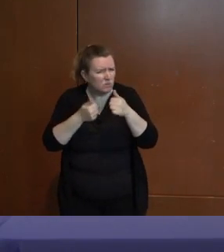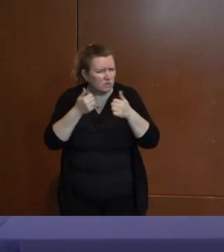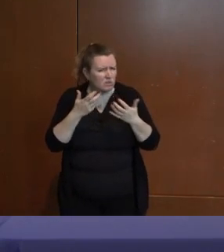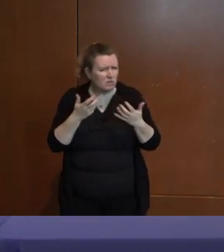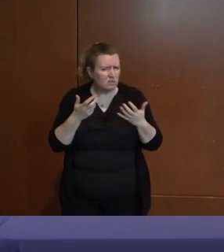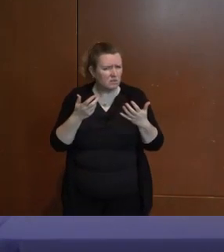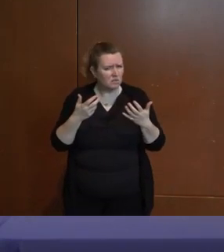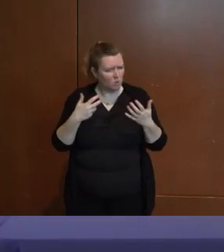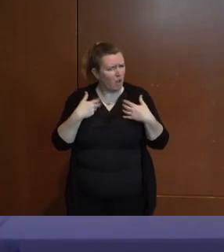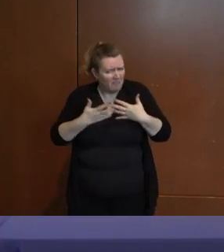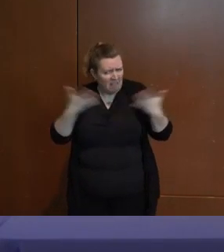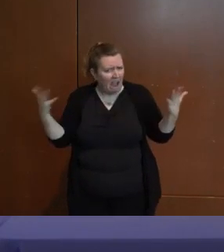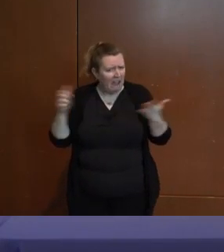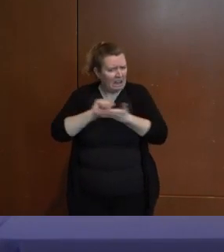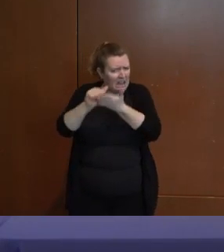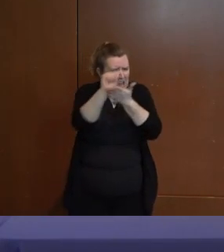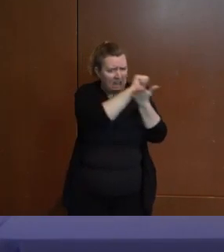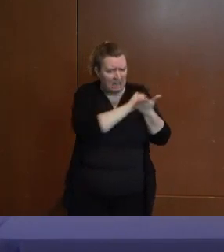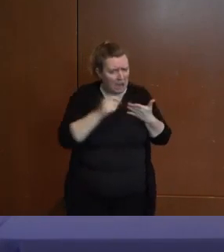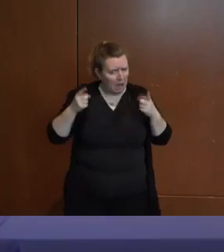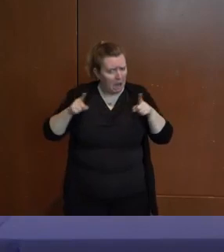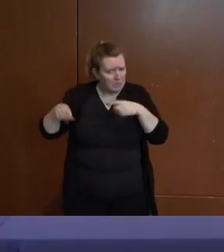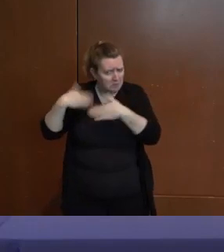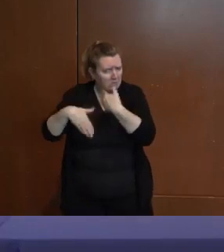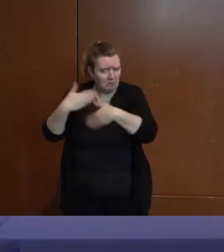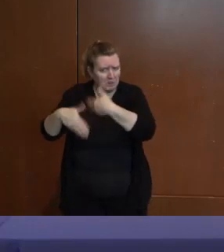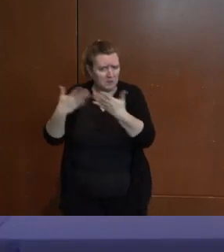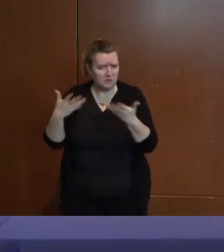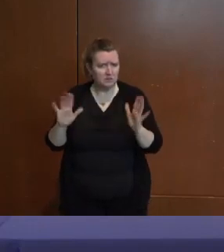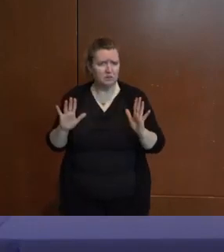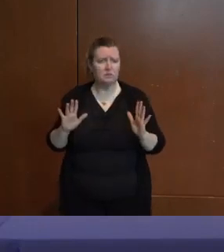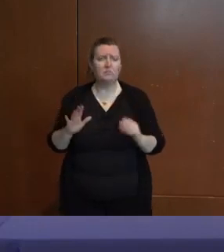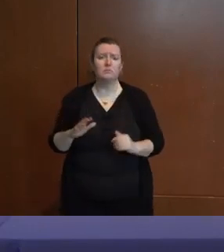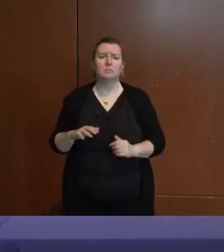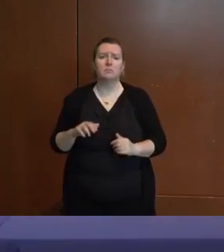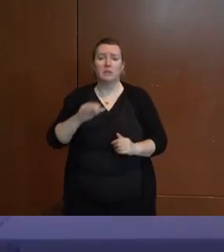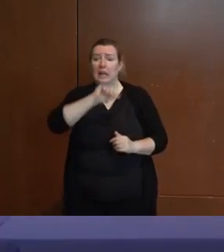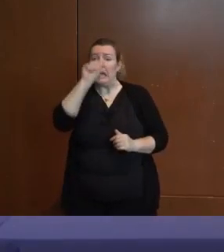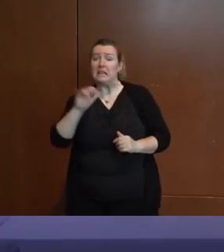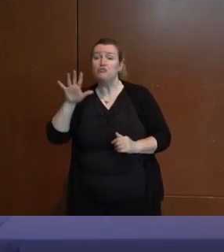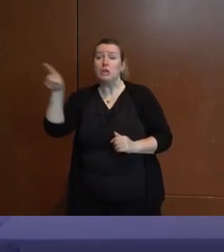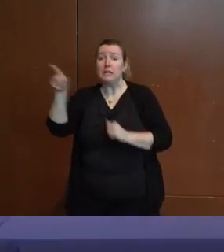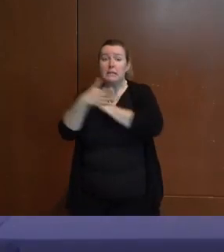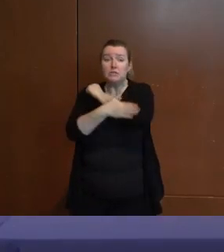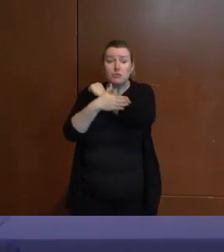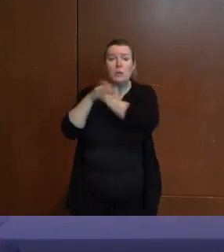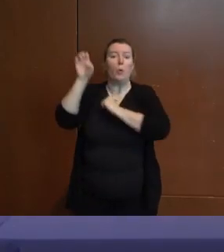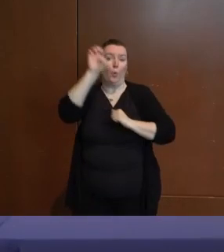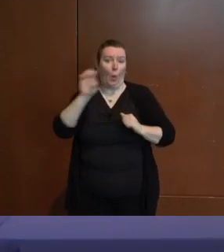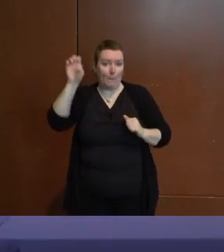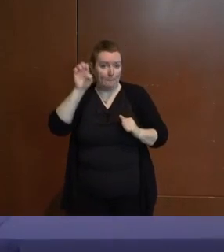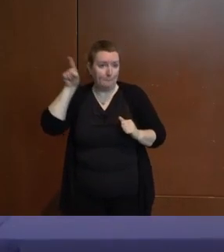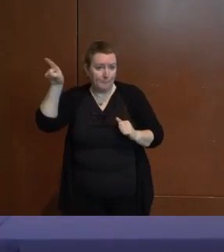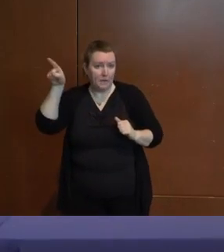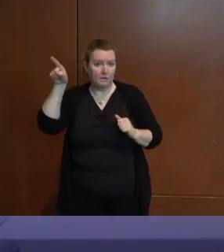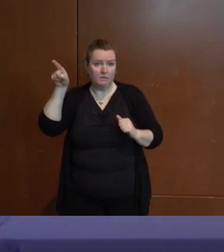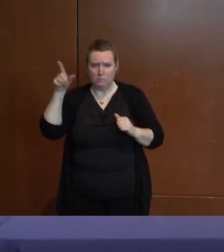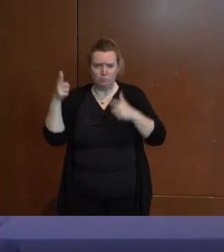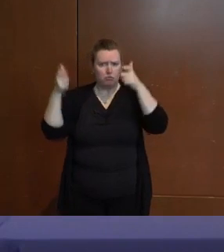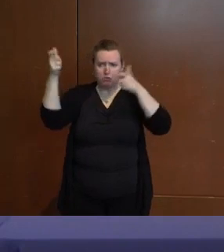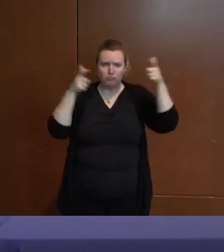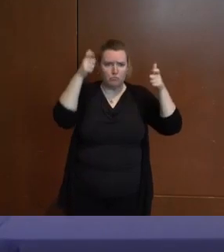And so I think you saw a lot, I think in Asia and to some extent in Europe, you saw the spraying routine. I have, Ed, any